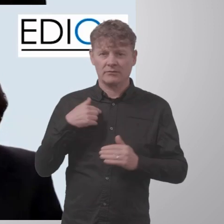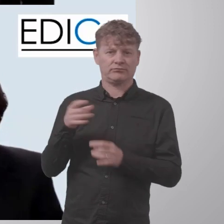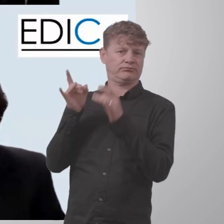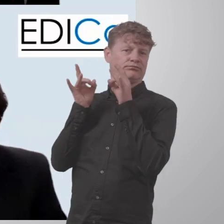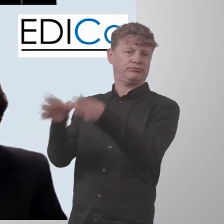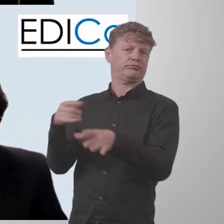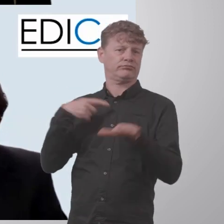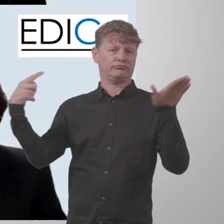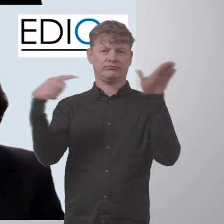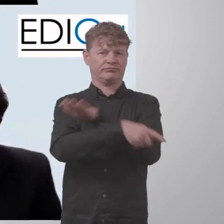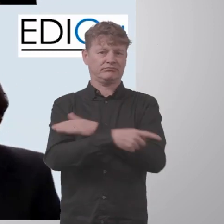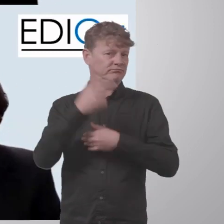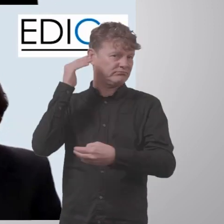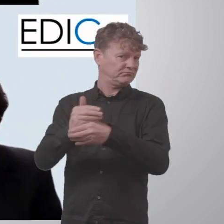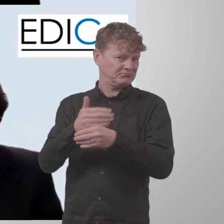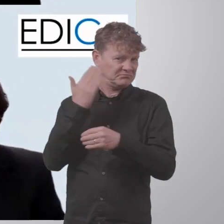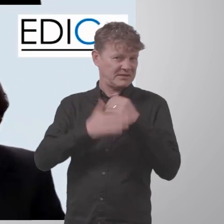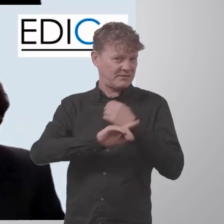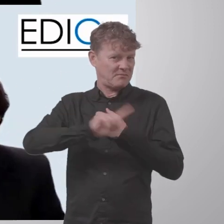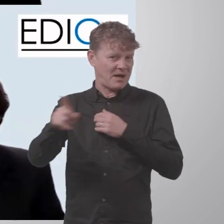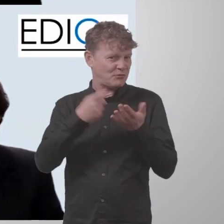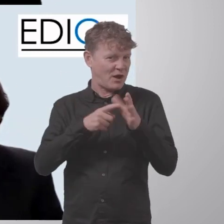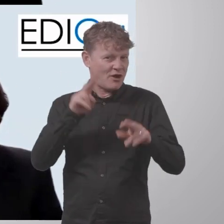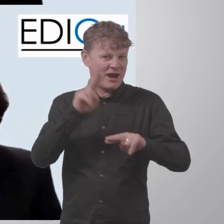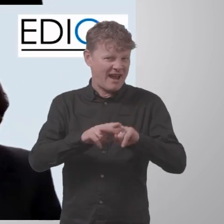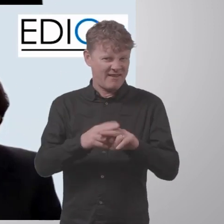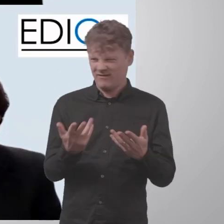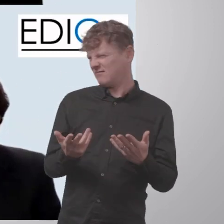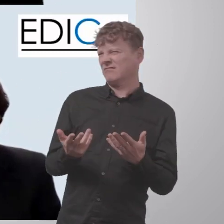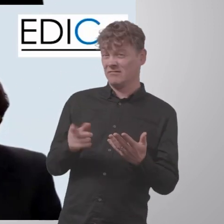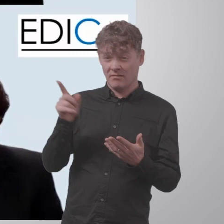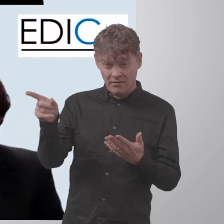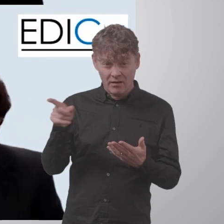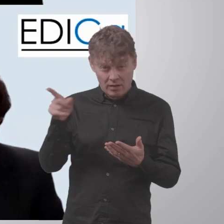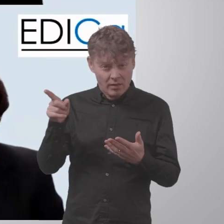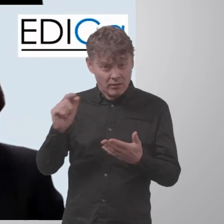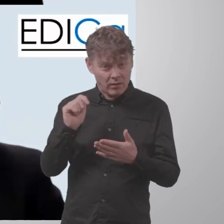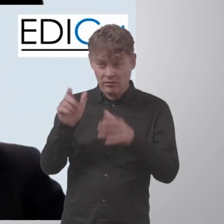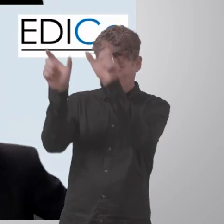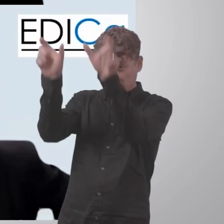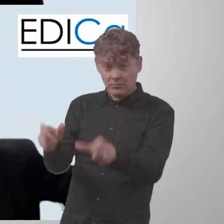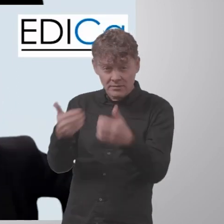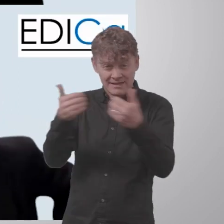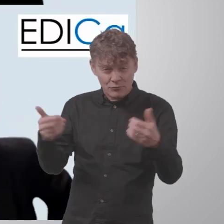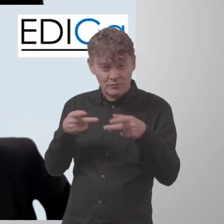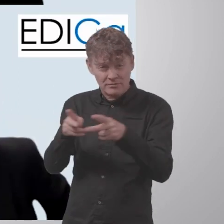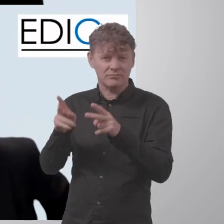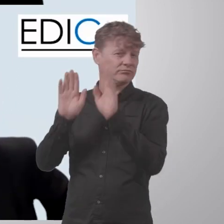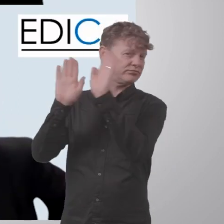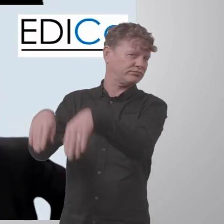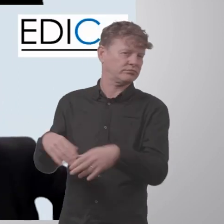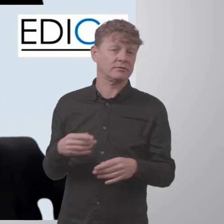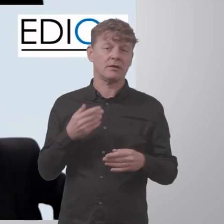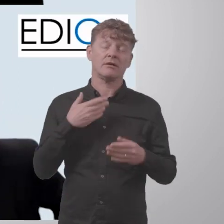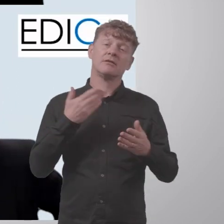again. It had never occurred to me that that was even possible. So all through my university career, from my undergraduate, my master's,